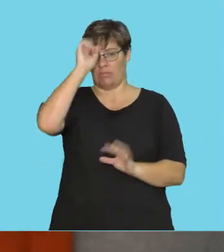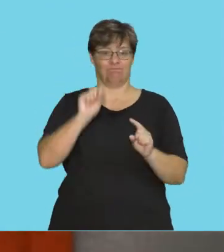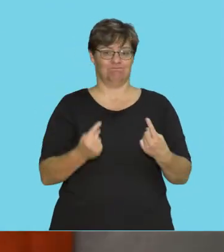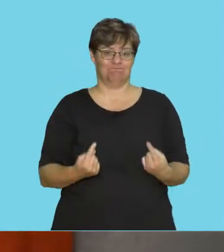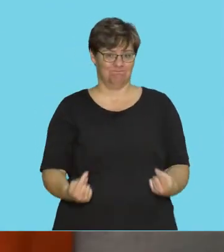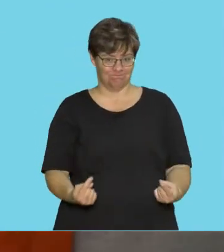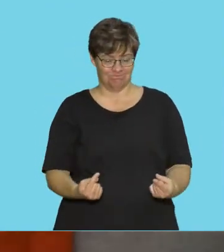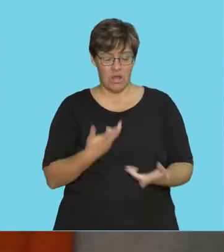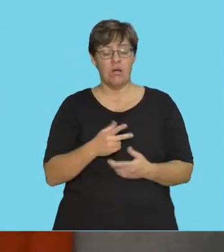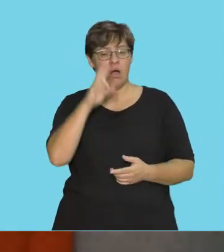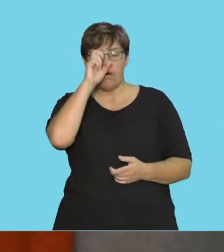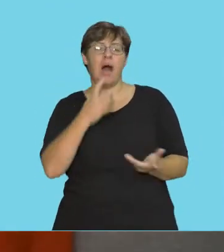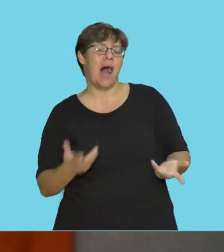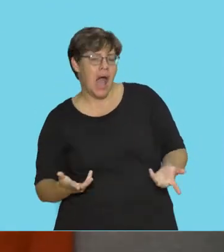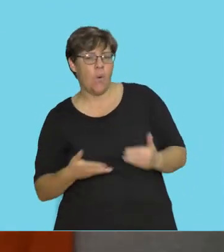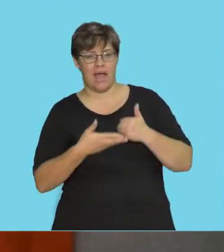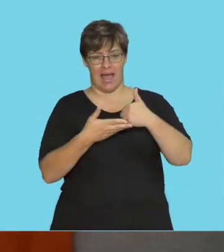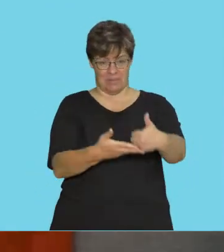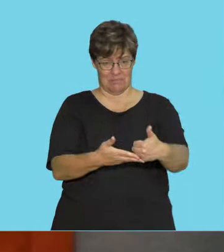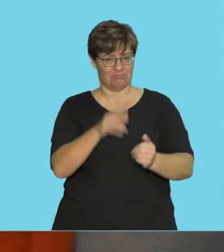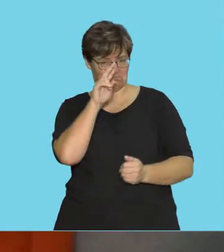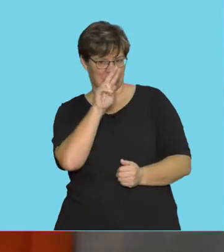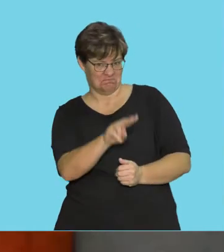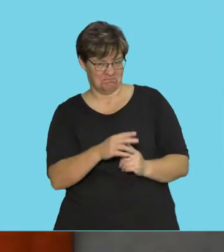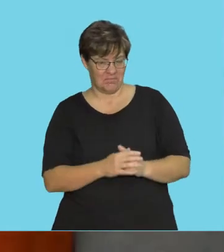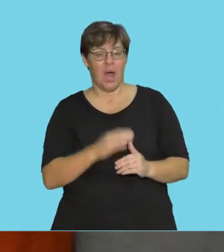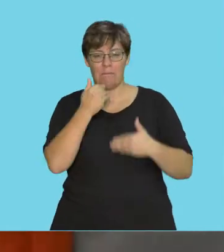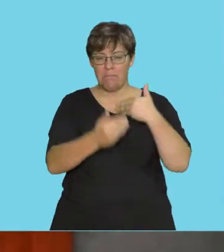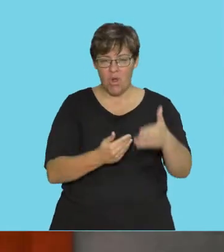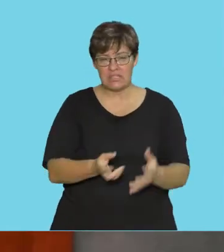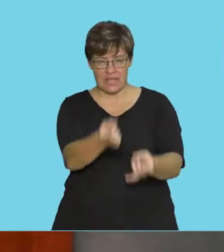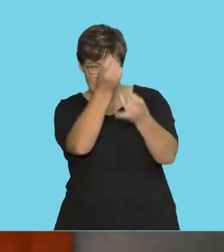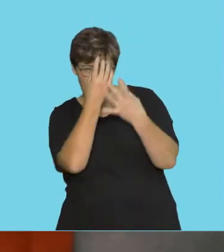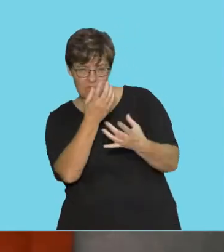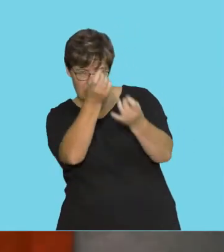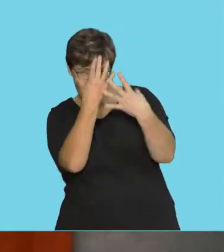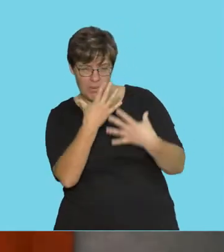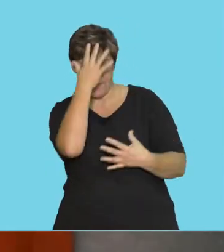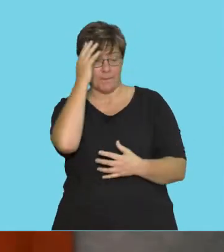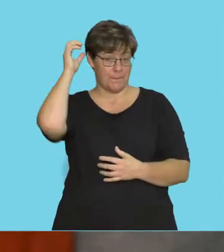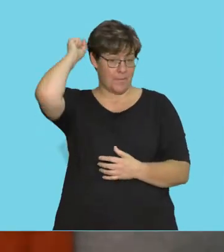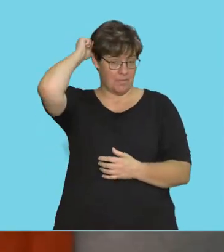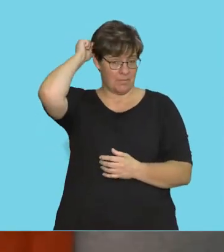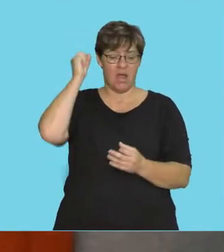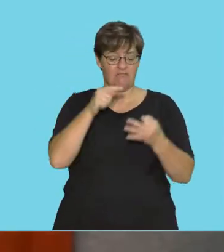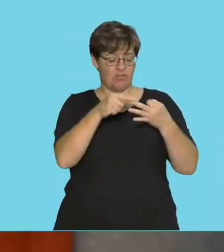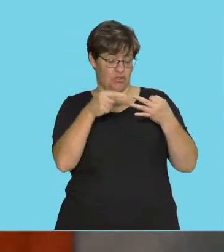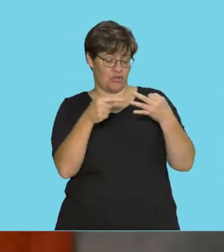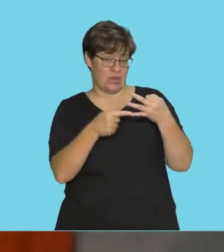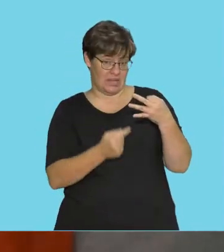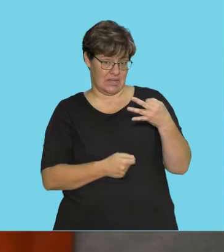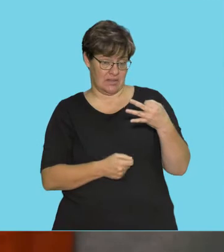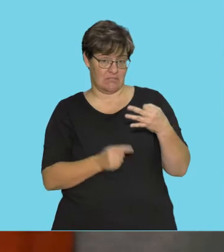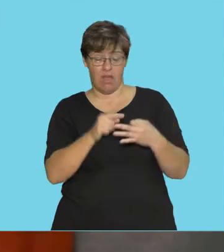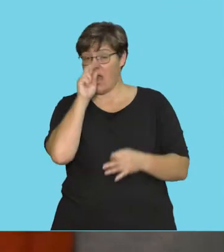stick. So we're looking at how we can help you to process incoming information. Now there's three ways to do that. We